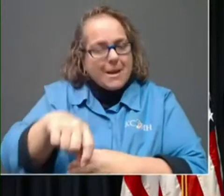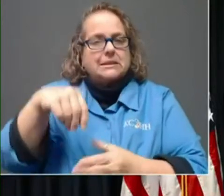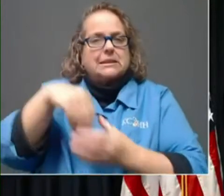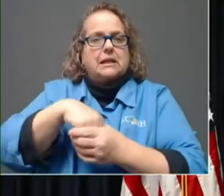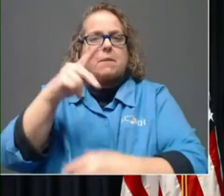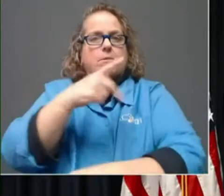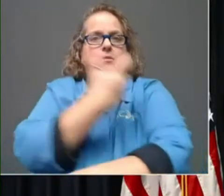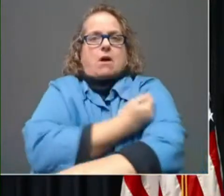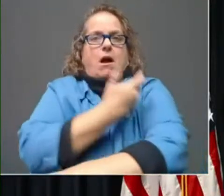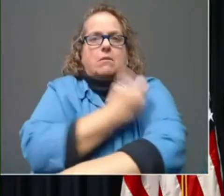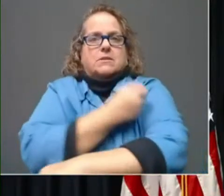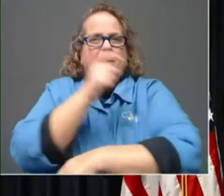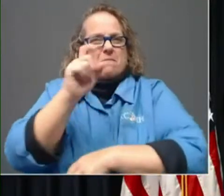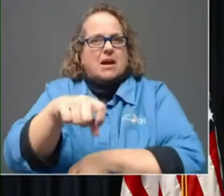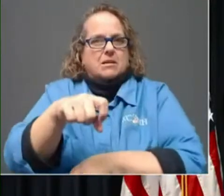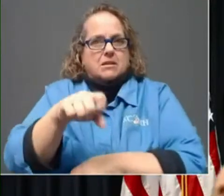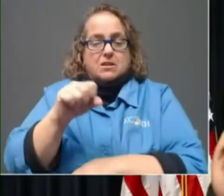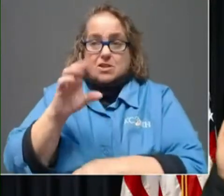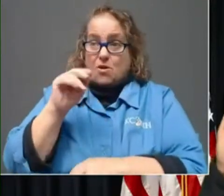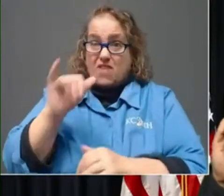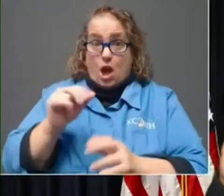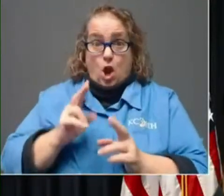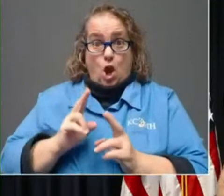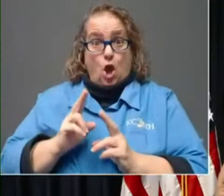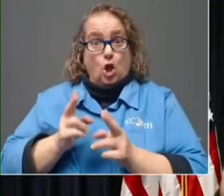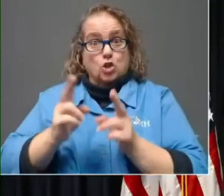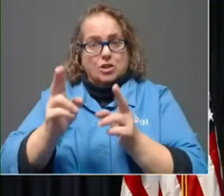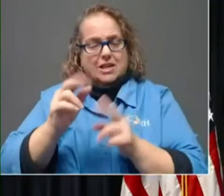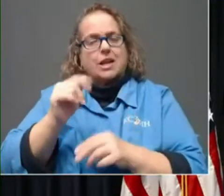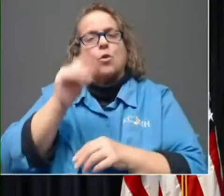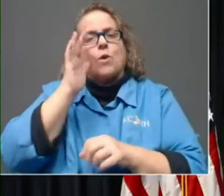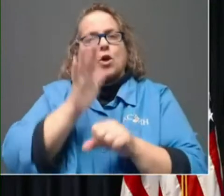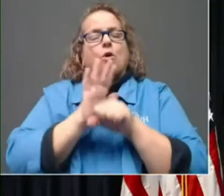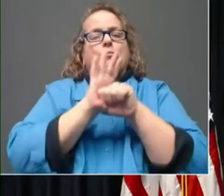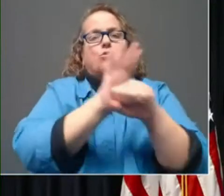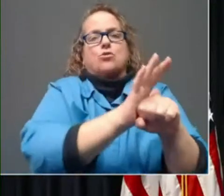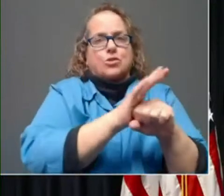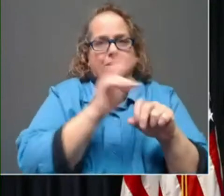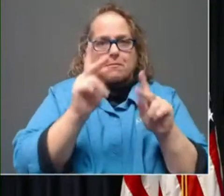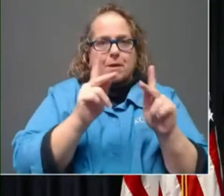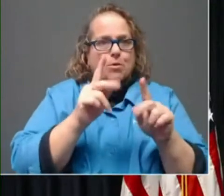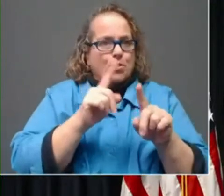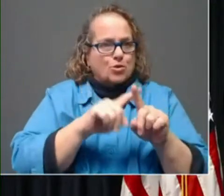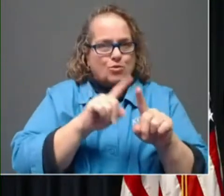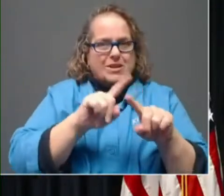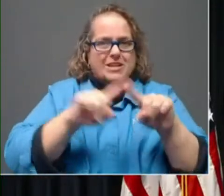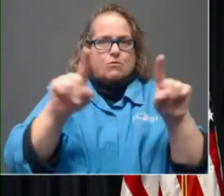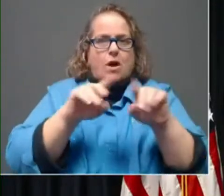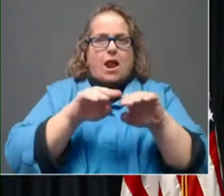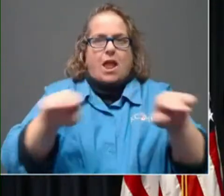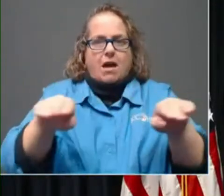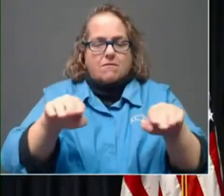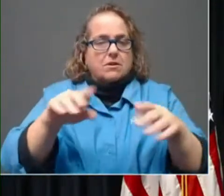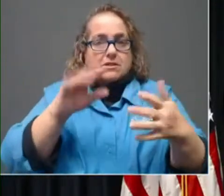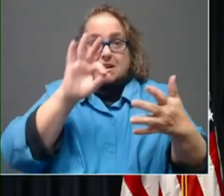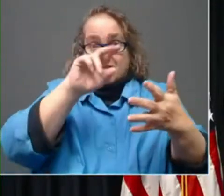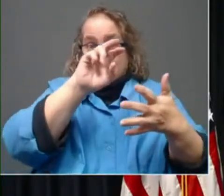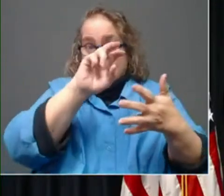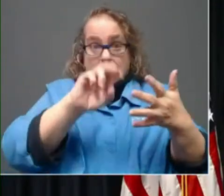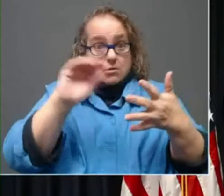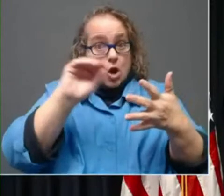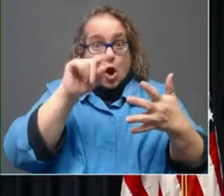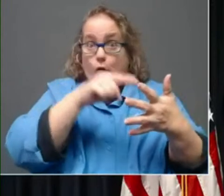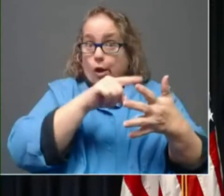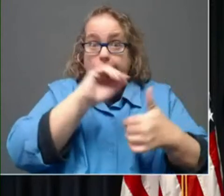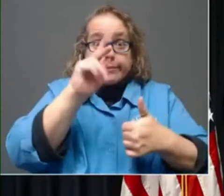having that urgency, it's going to push people to different levels at different times, depending on how much